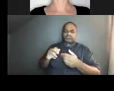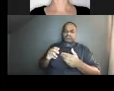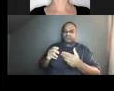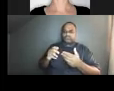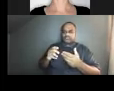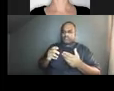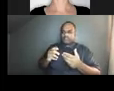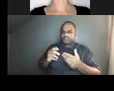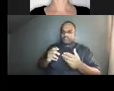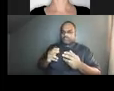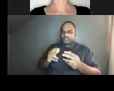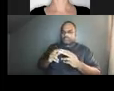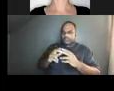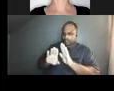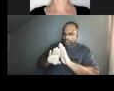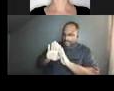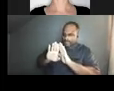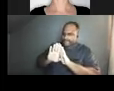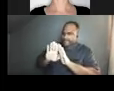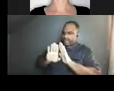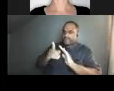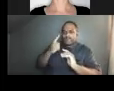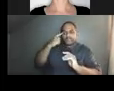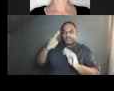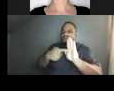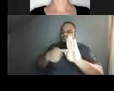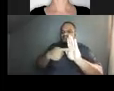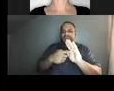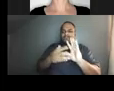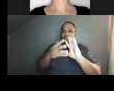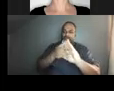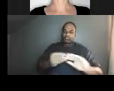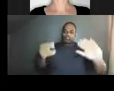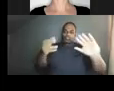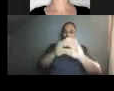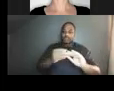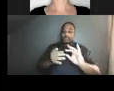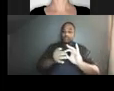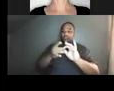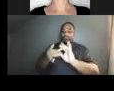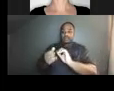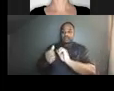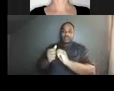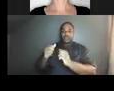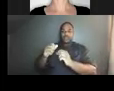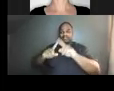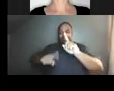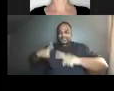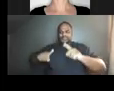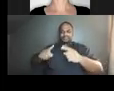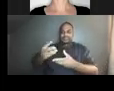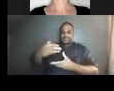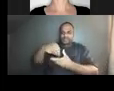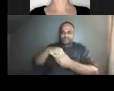means of development. For example, storytelling. Related to diversity and inclusion in business,